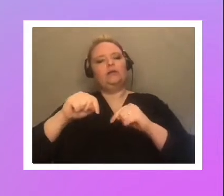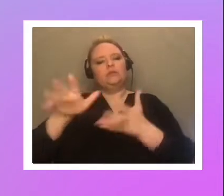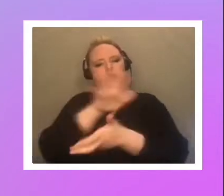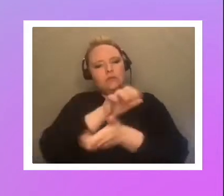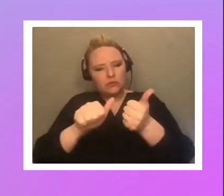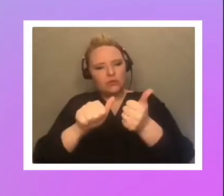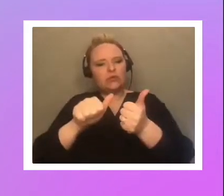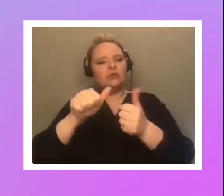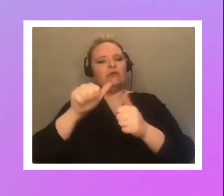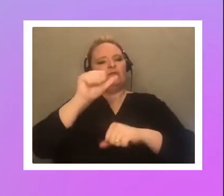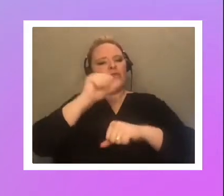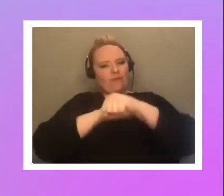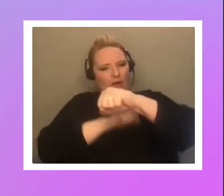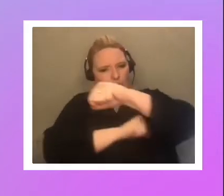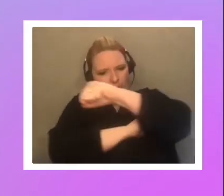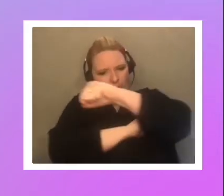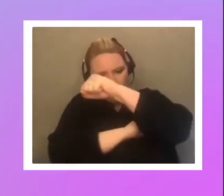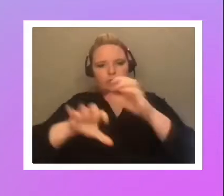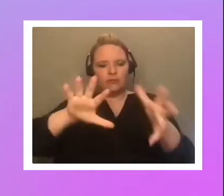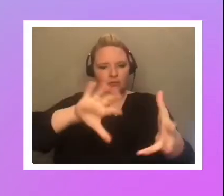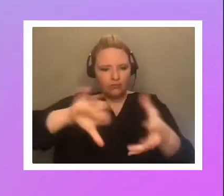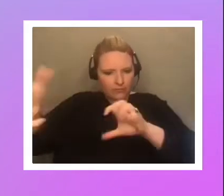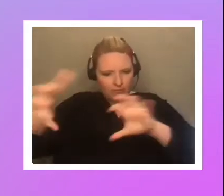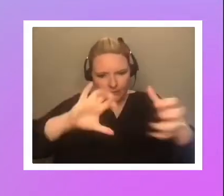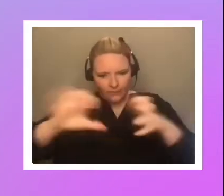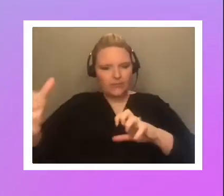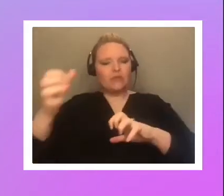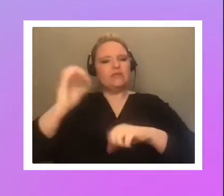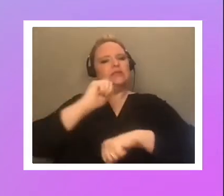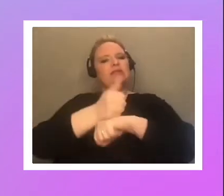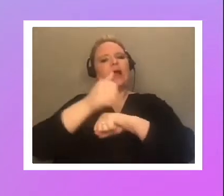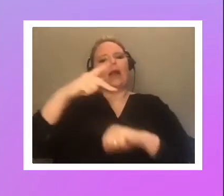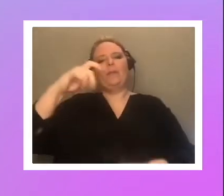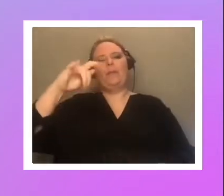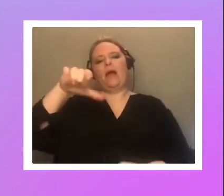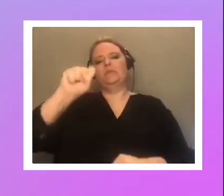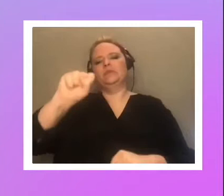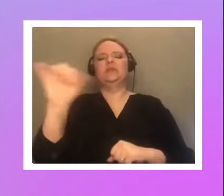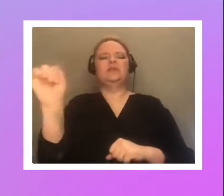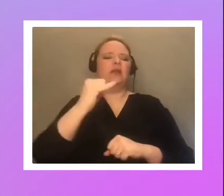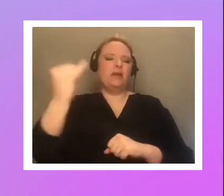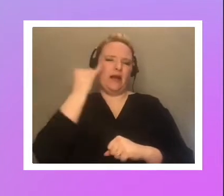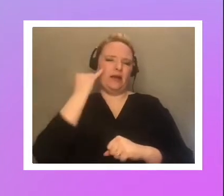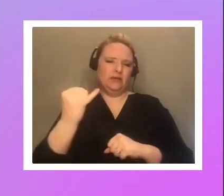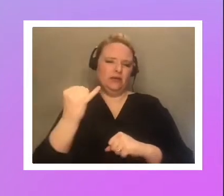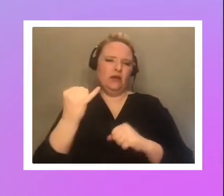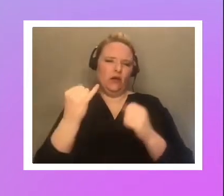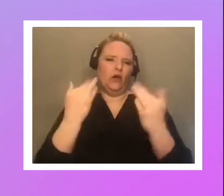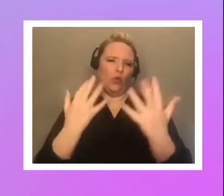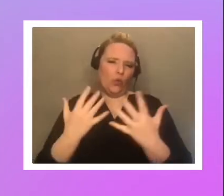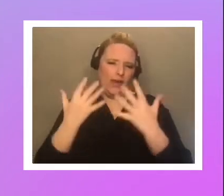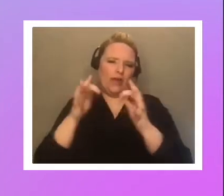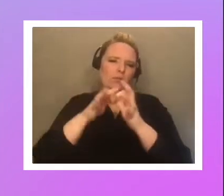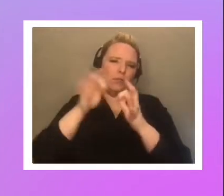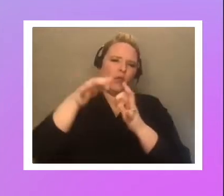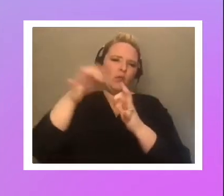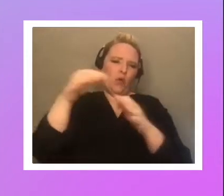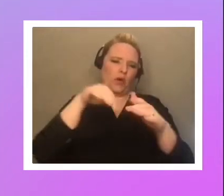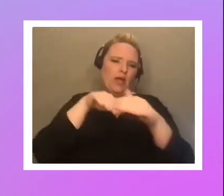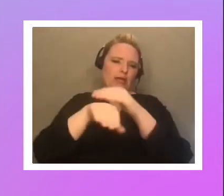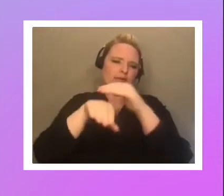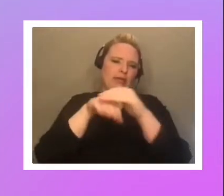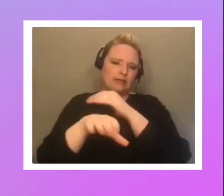foundation of the house and lay pipes. That's what it's like when you wait until later to build